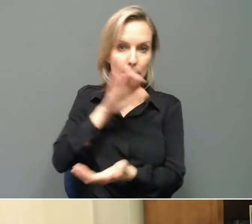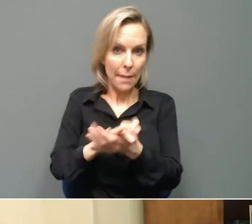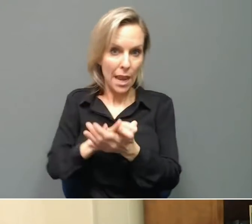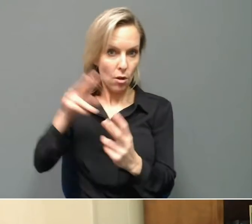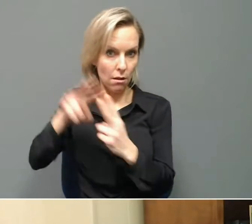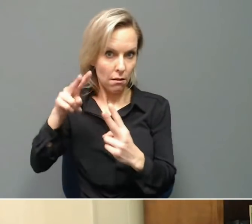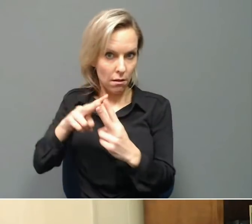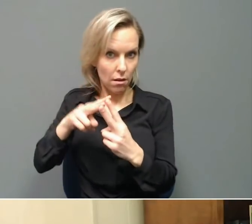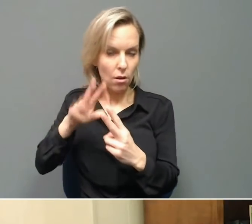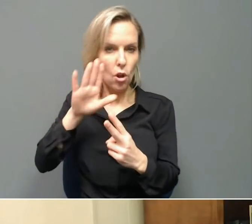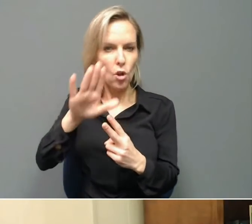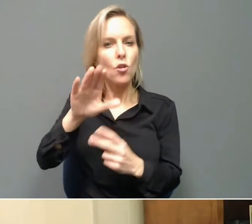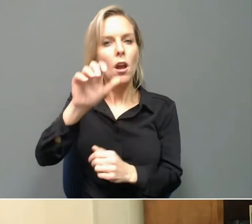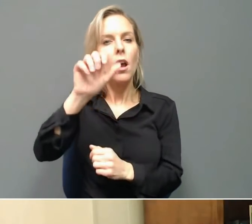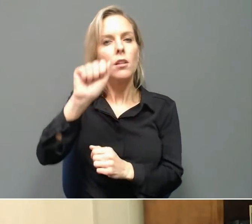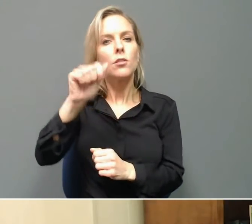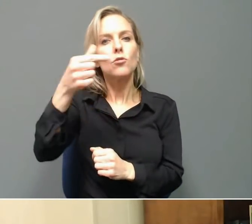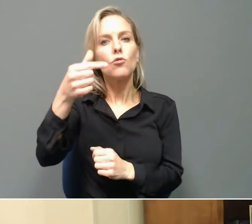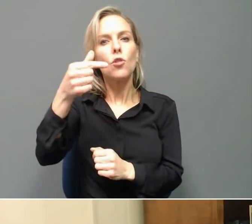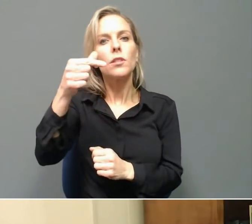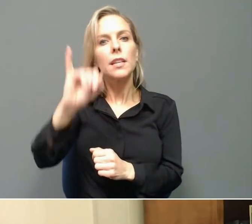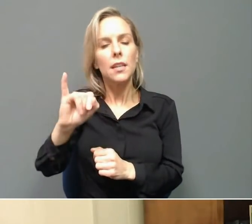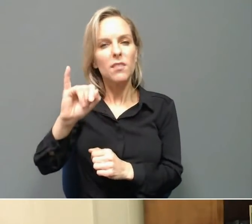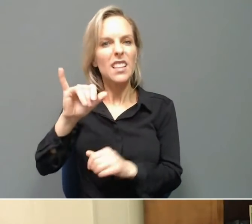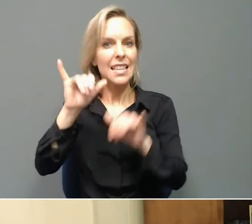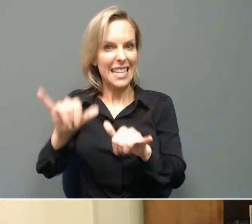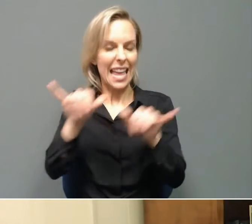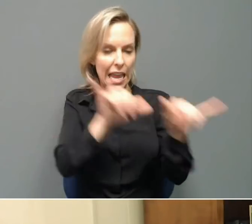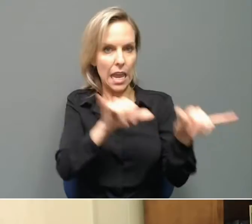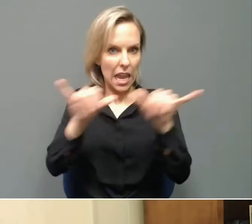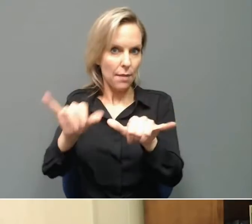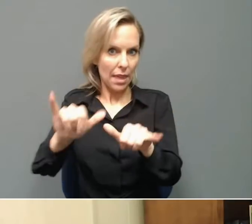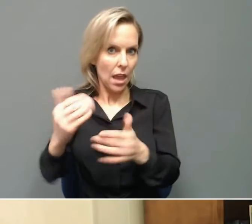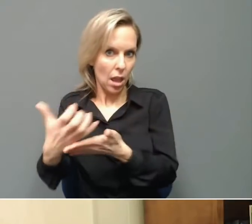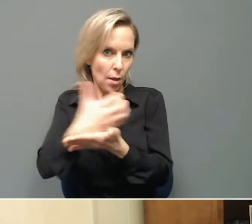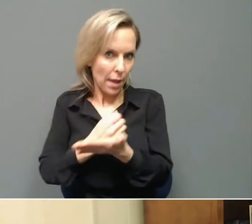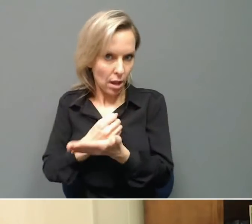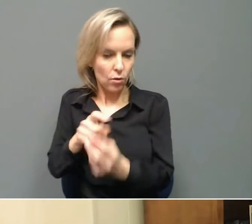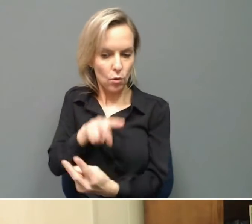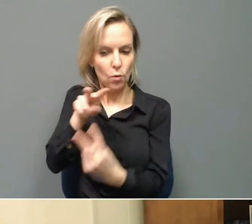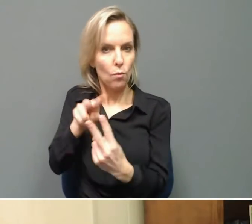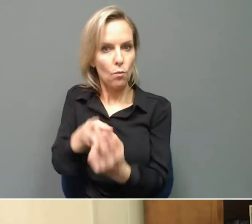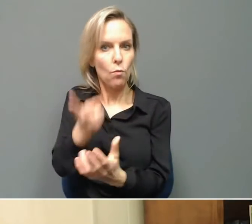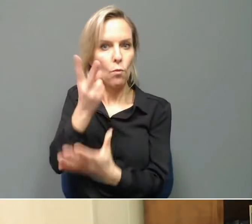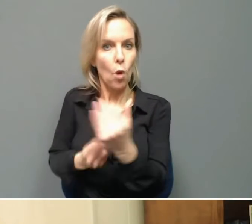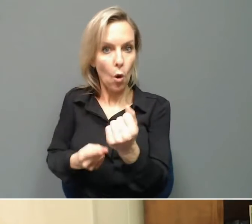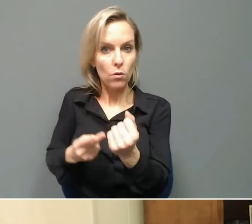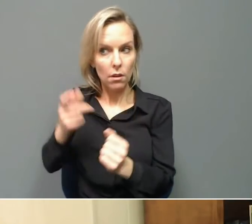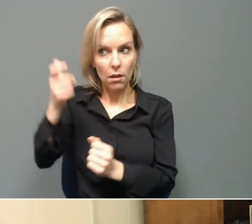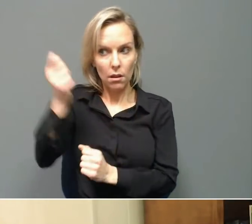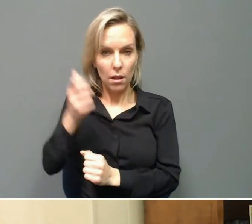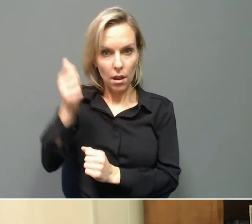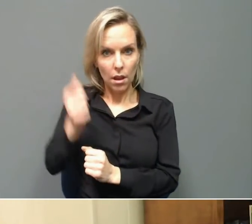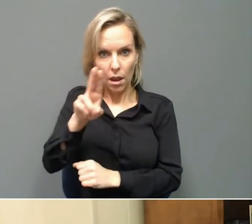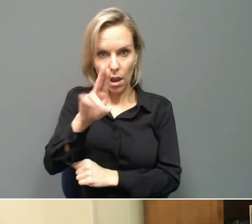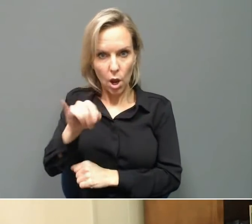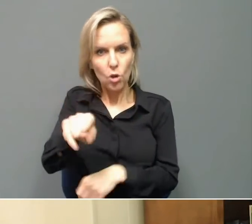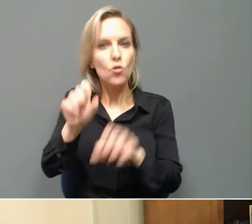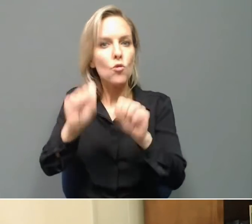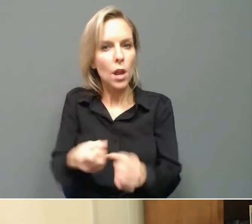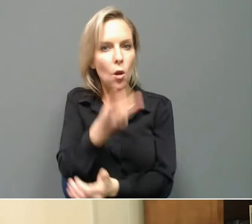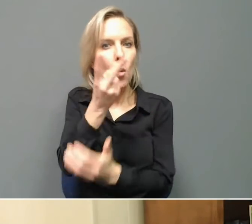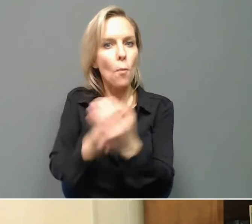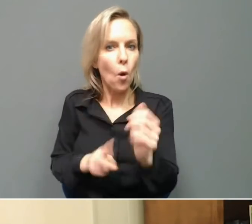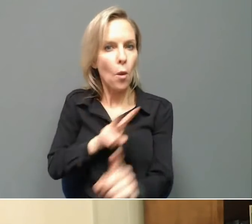adjusted gross income of that same amount, you can, and both drew unemployment, you can both take that $10,200